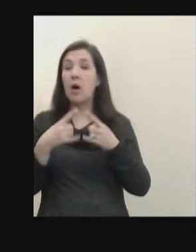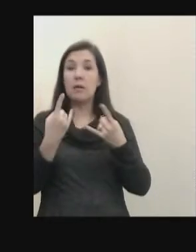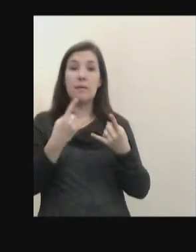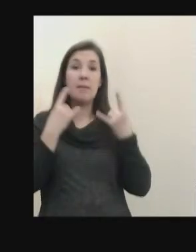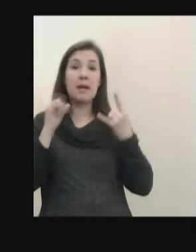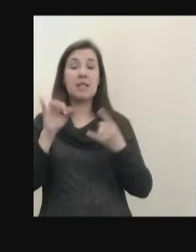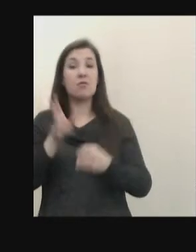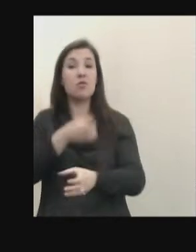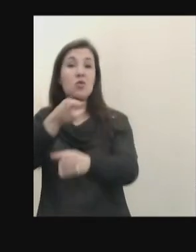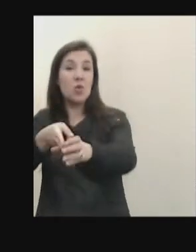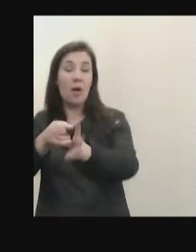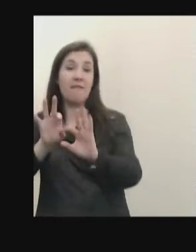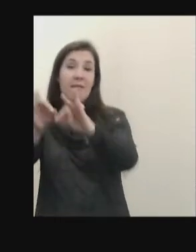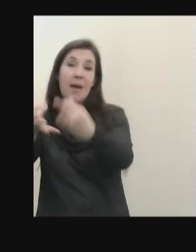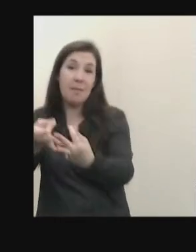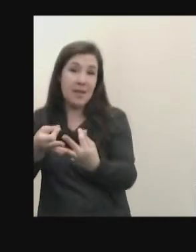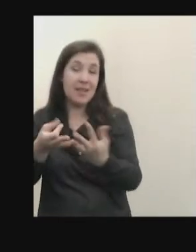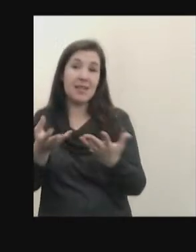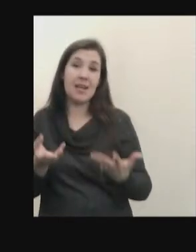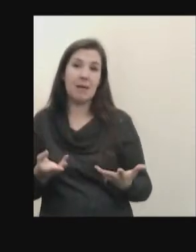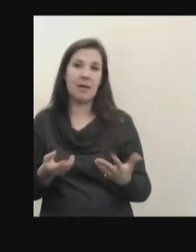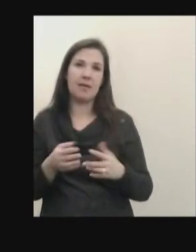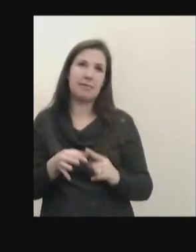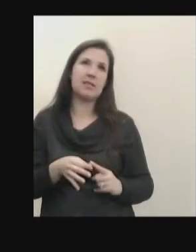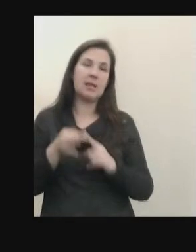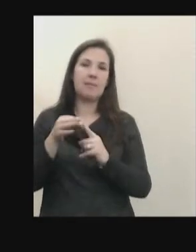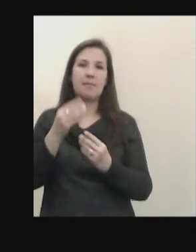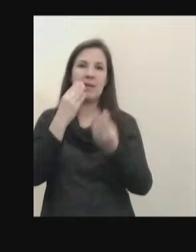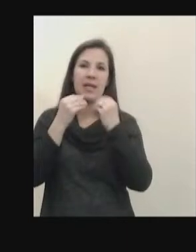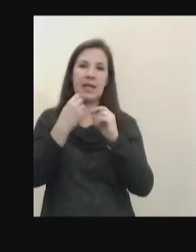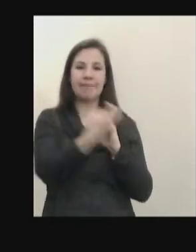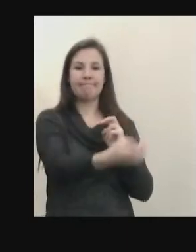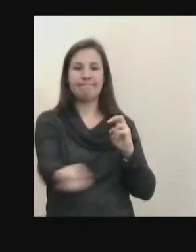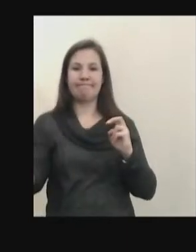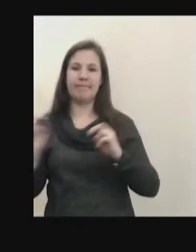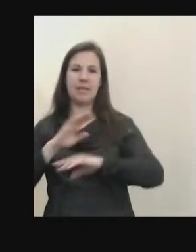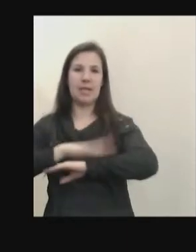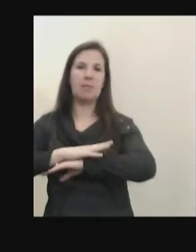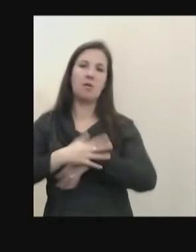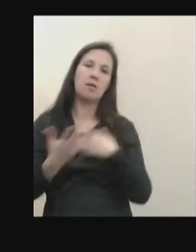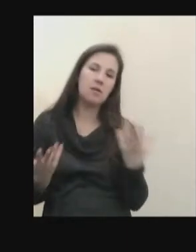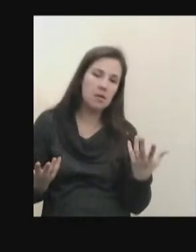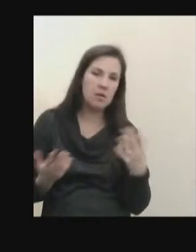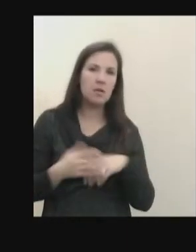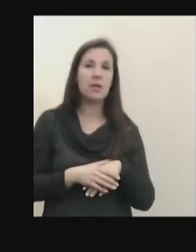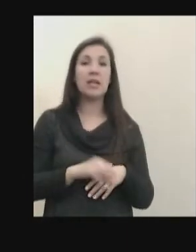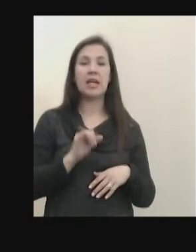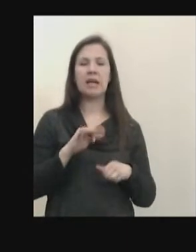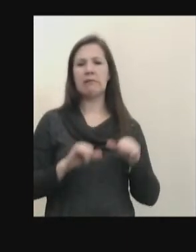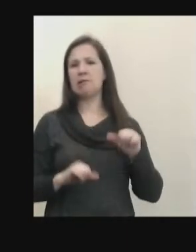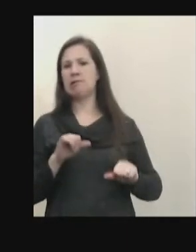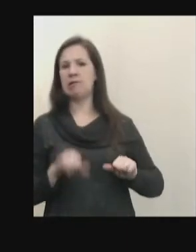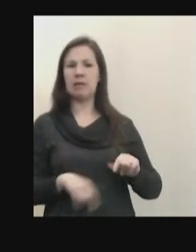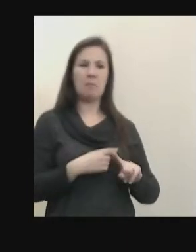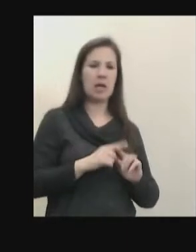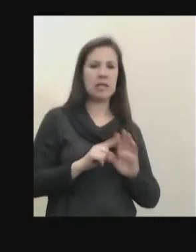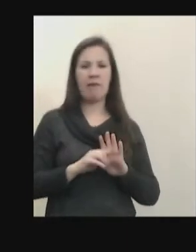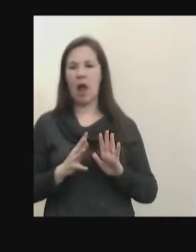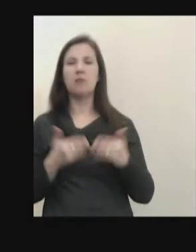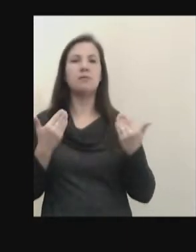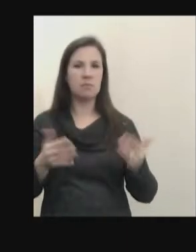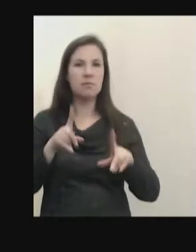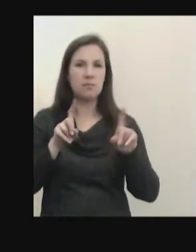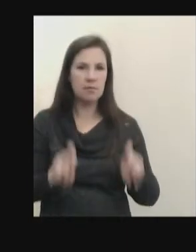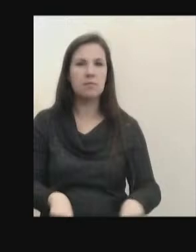family members other than eating at the table. Get tested if you don't know your results already,